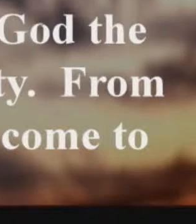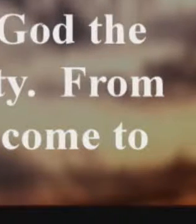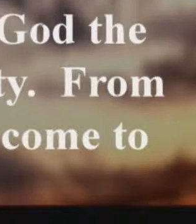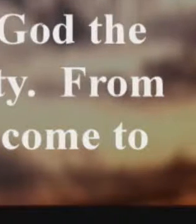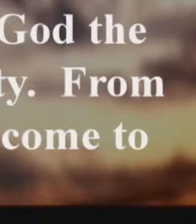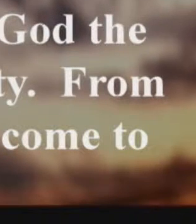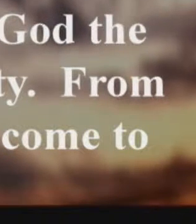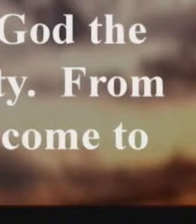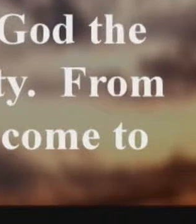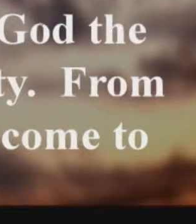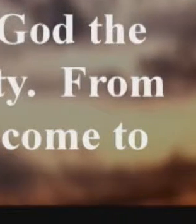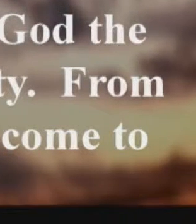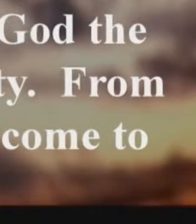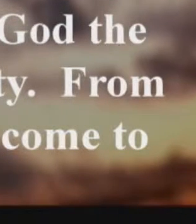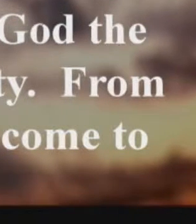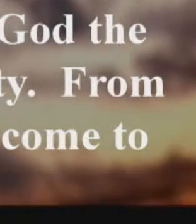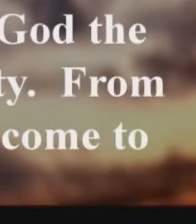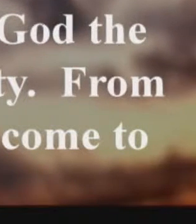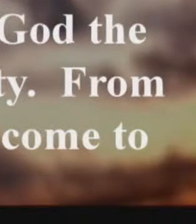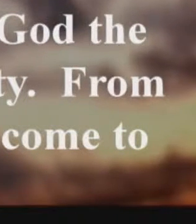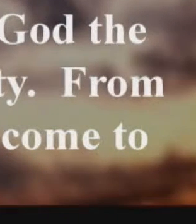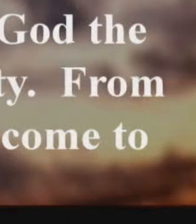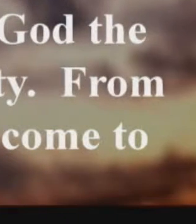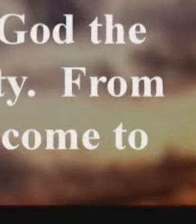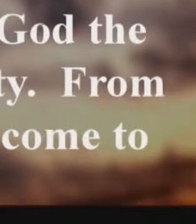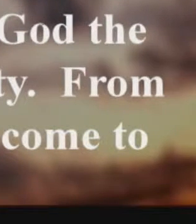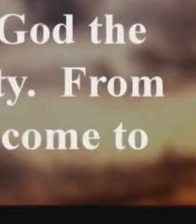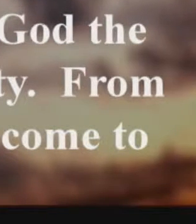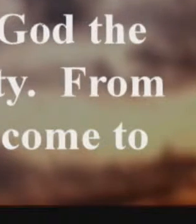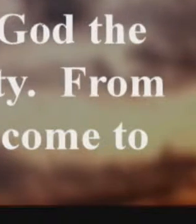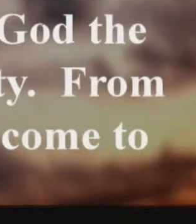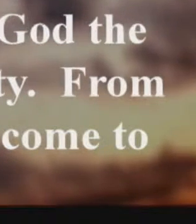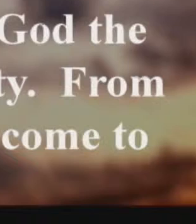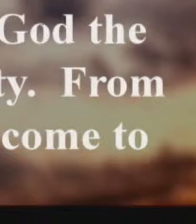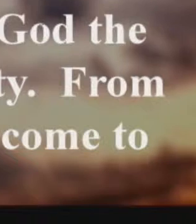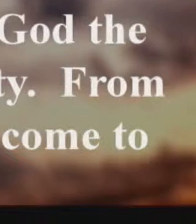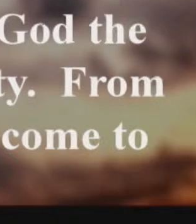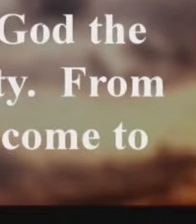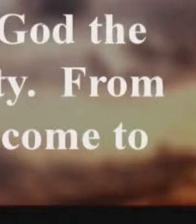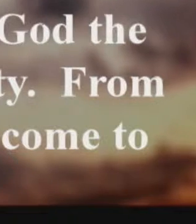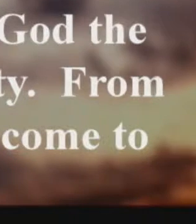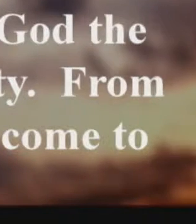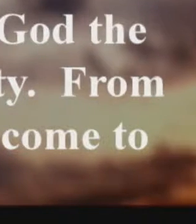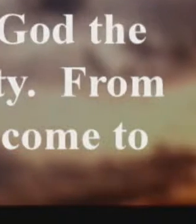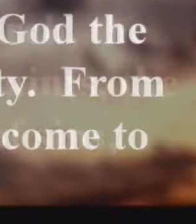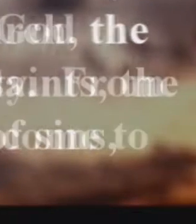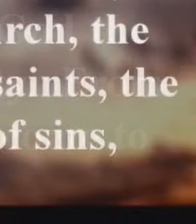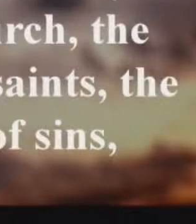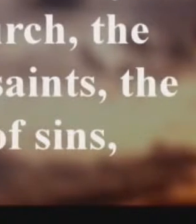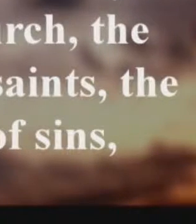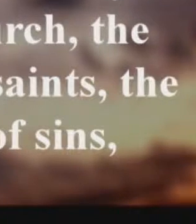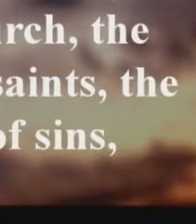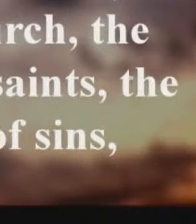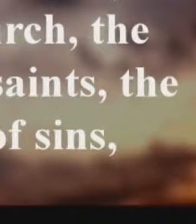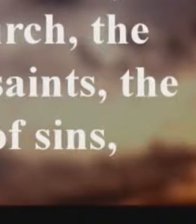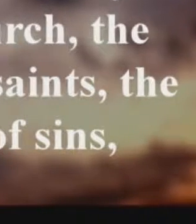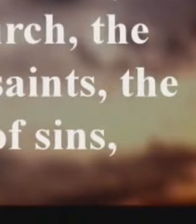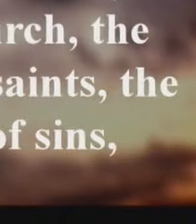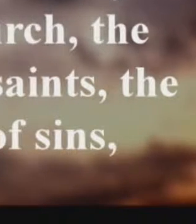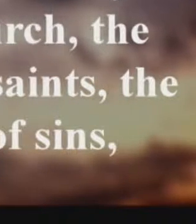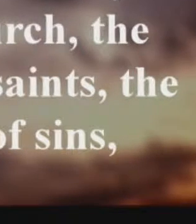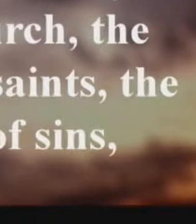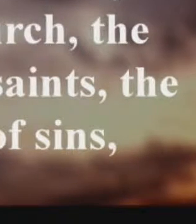He ascended into heaven and sits at the right hand of God the Father Almighty. From thence he will come to judge the living and the